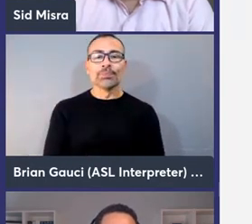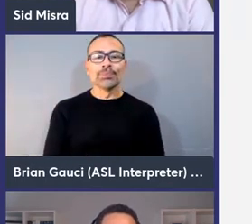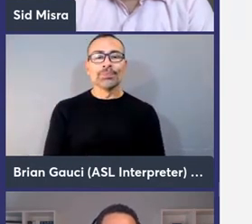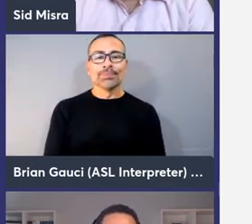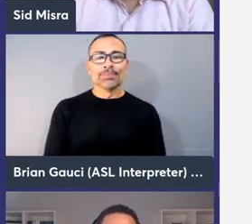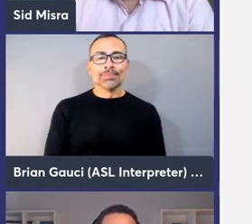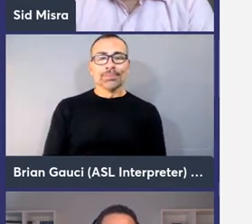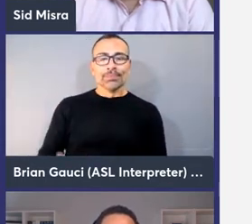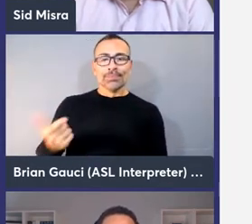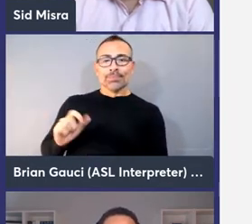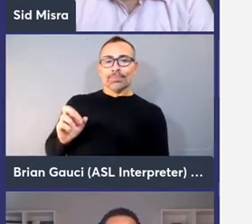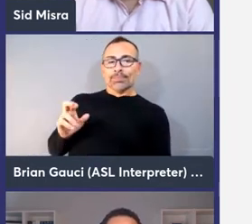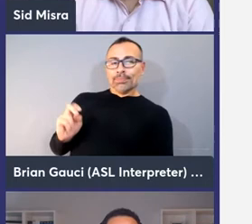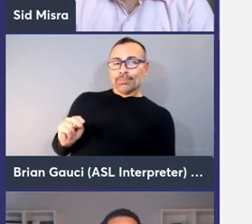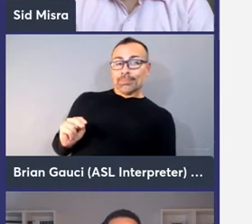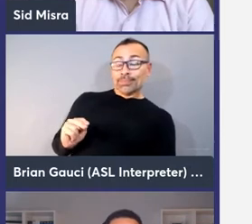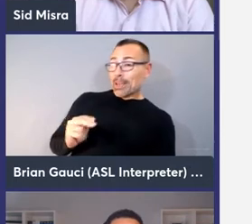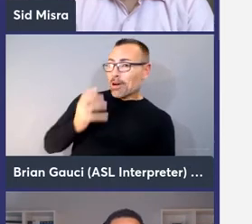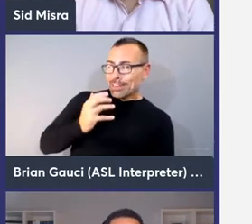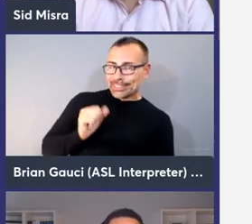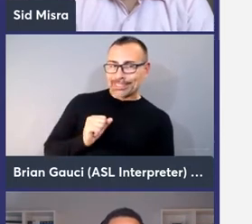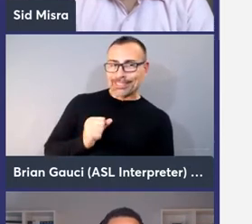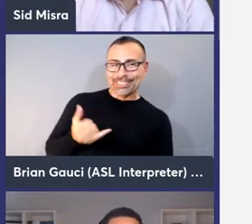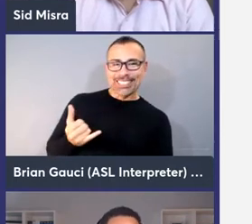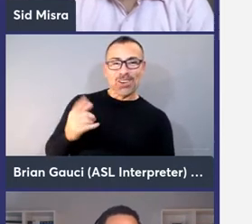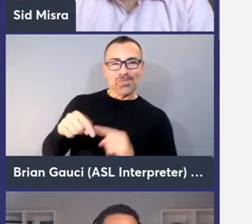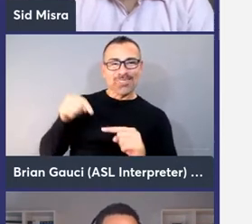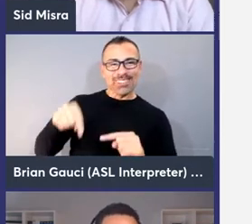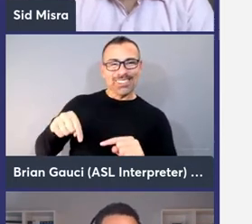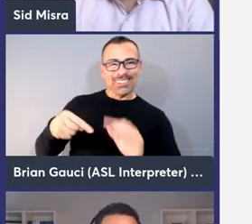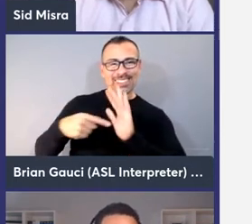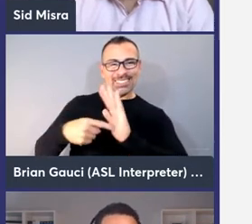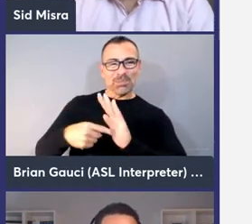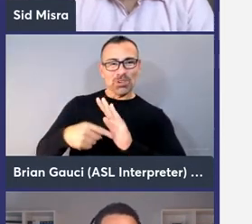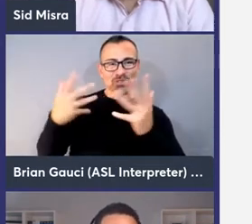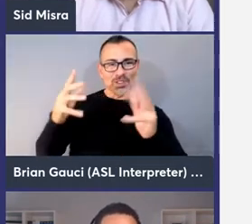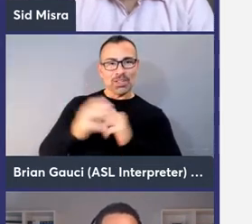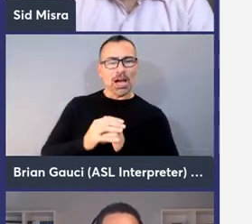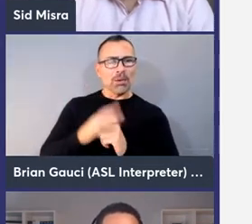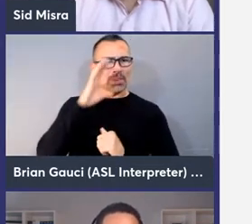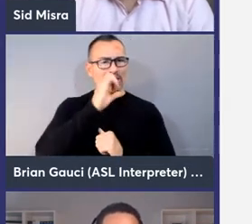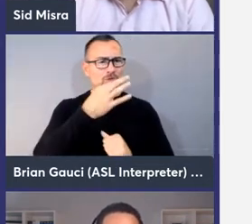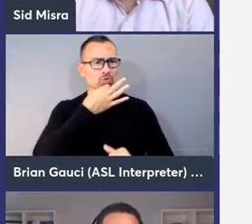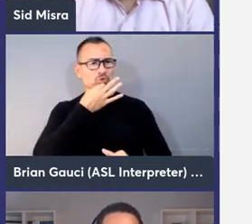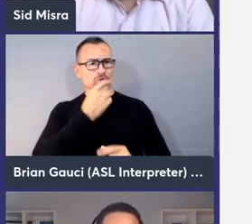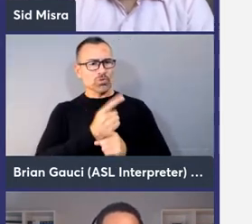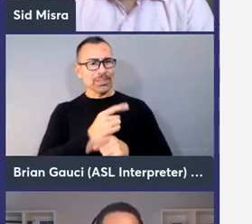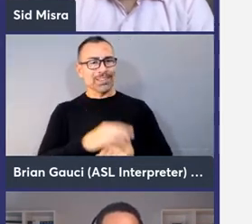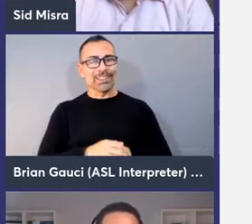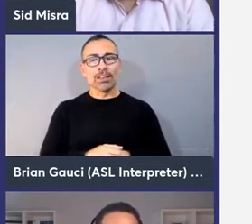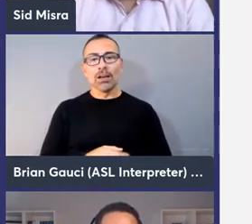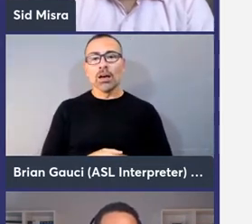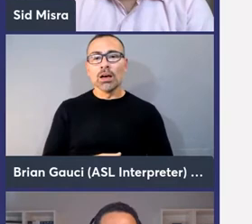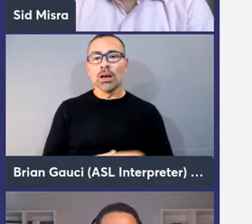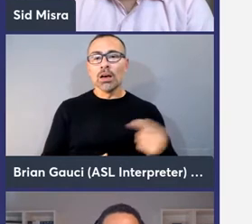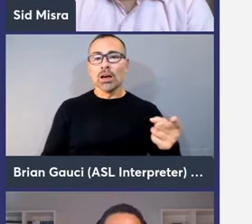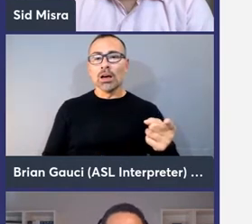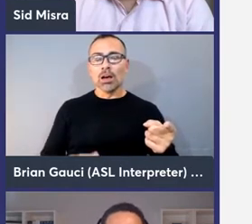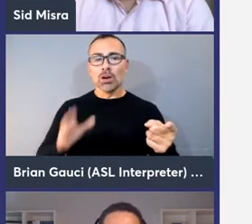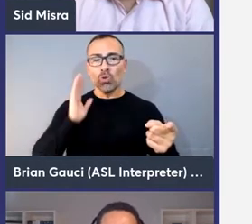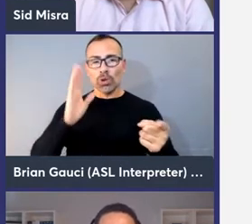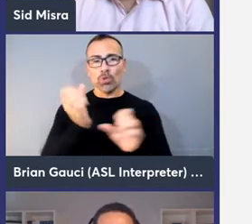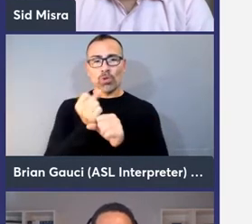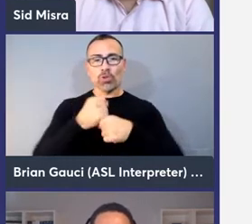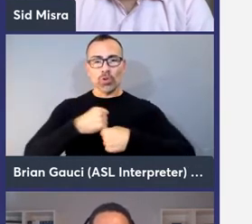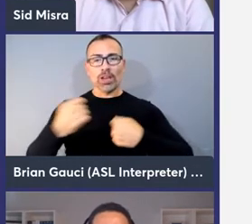Awesome. Now, so once this demo is done, we're almost done, I'm guessing. Is that right? We're going to create the cache.